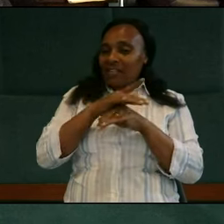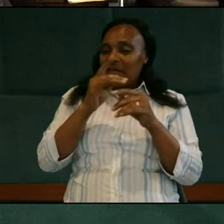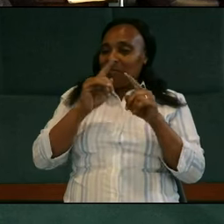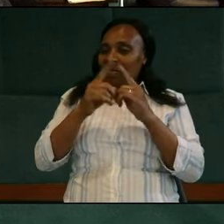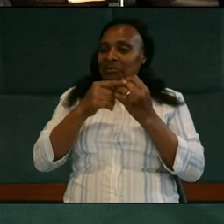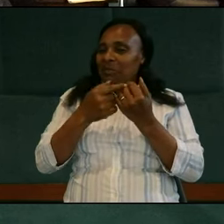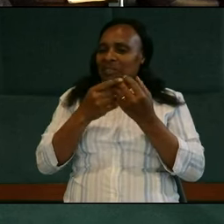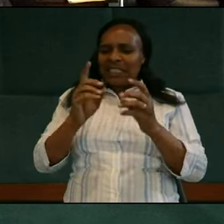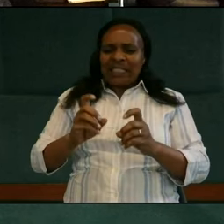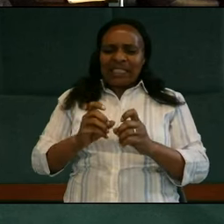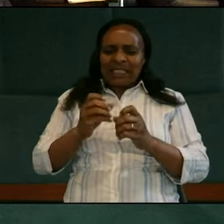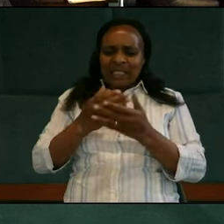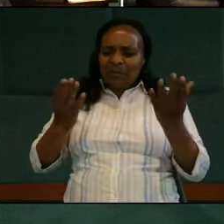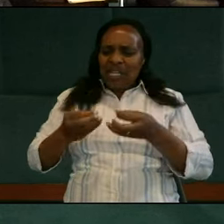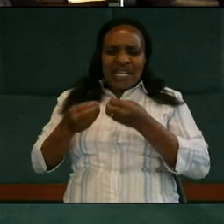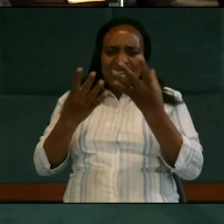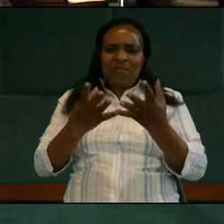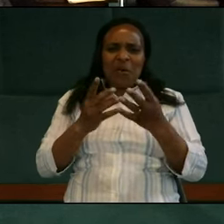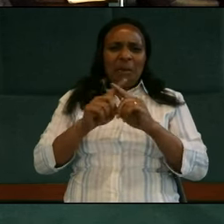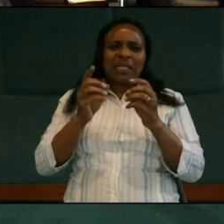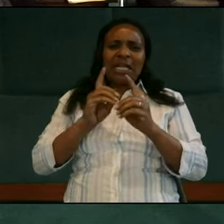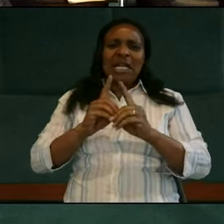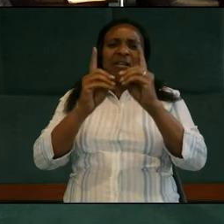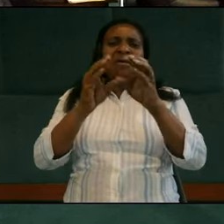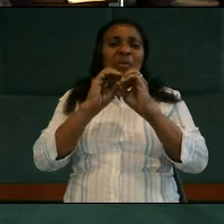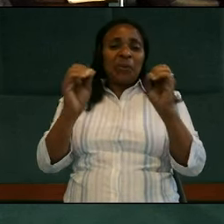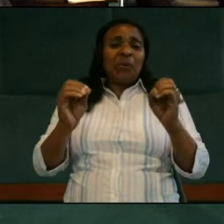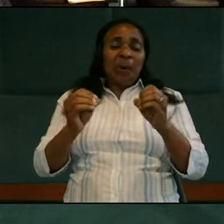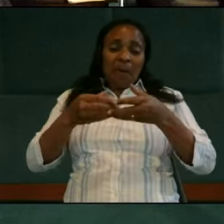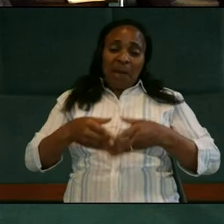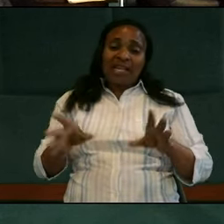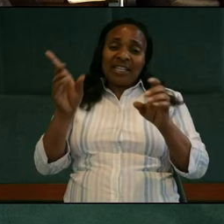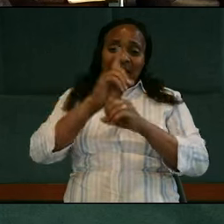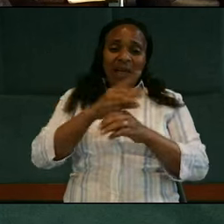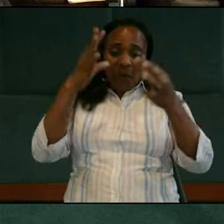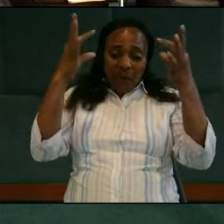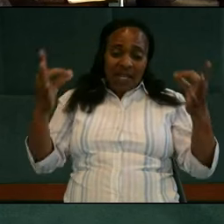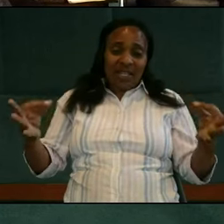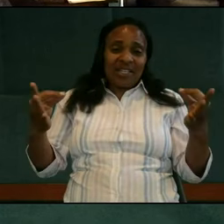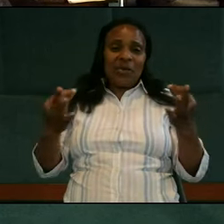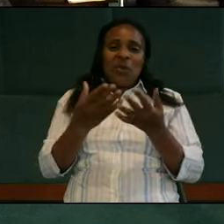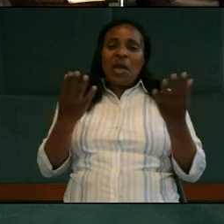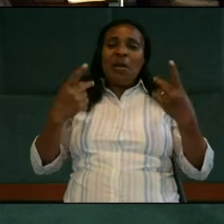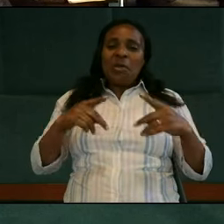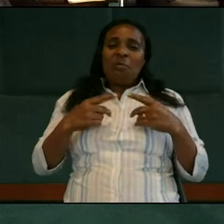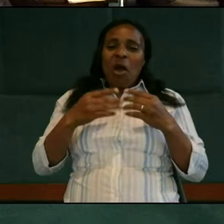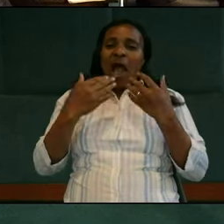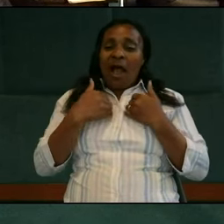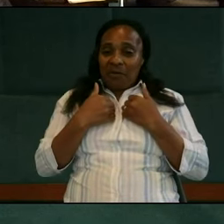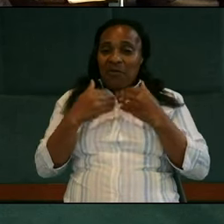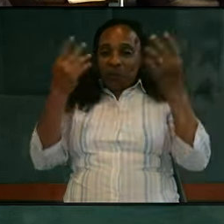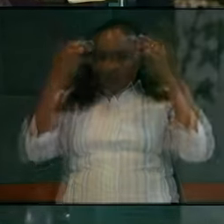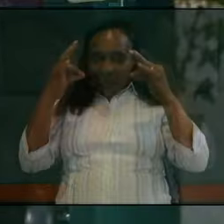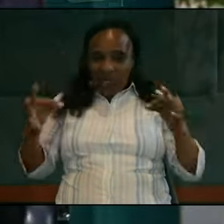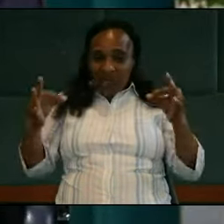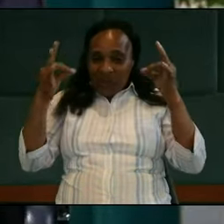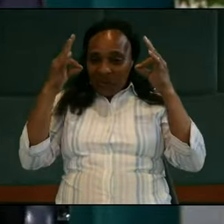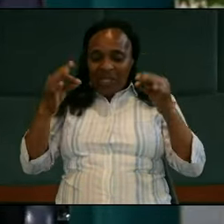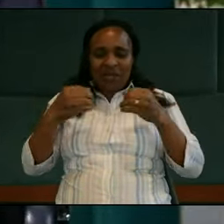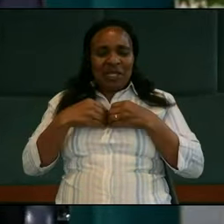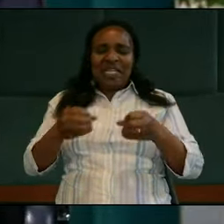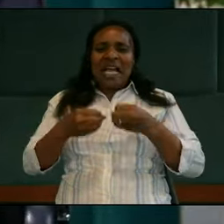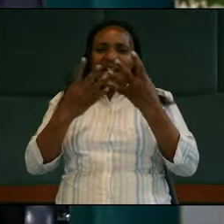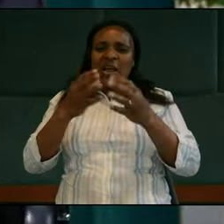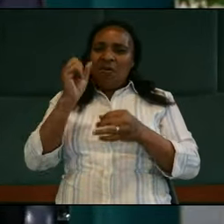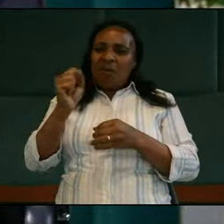delivered. Possibly, you know, we can talk about a birthday, we can talk about a wedding, where people have wedding and someone promised, I'll give you a